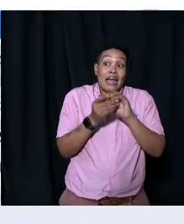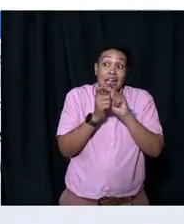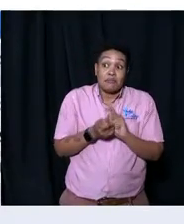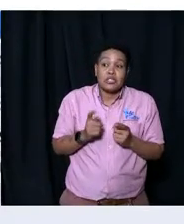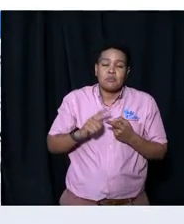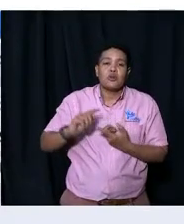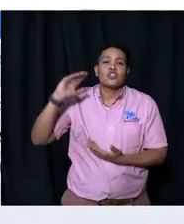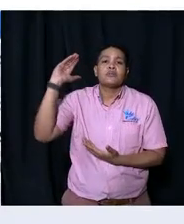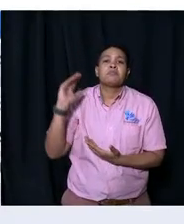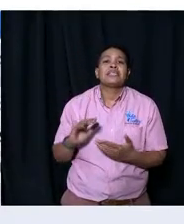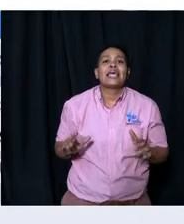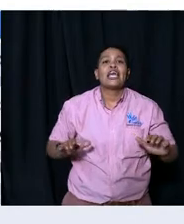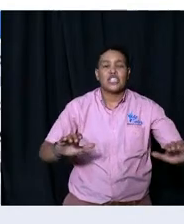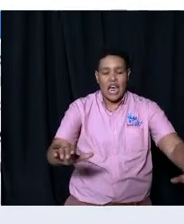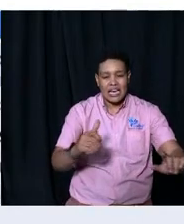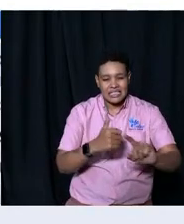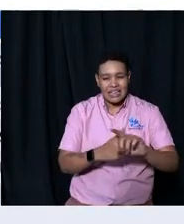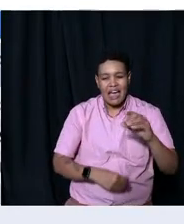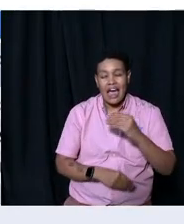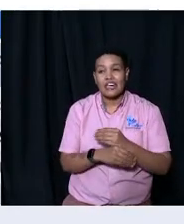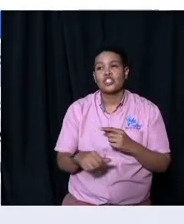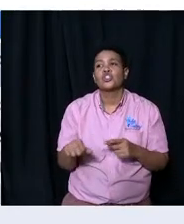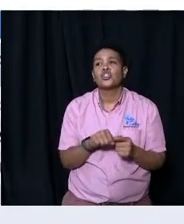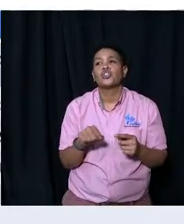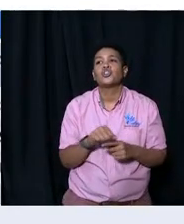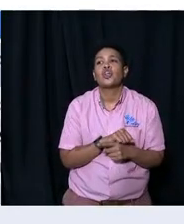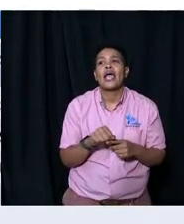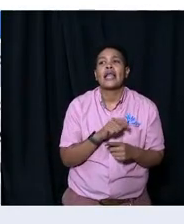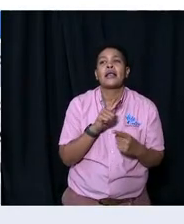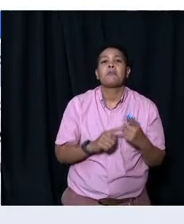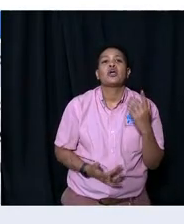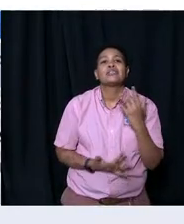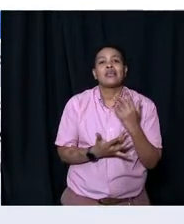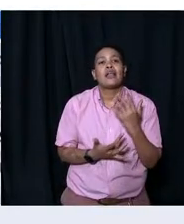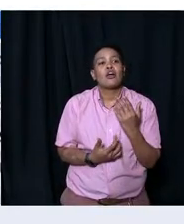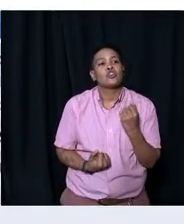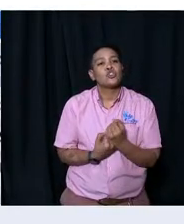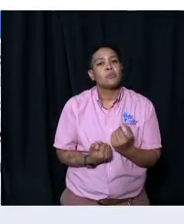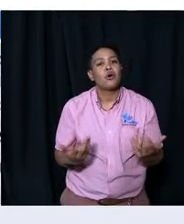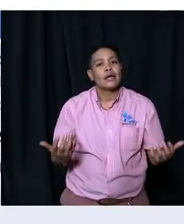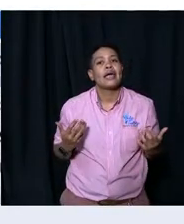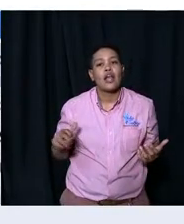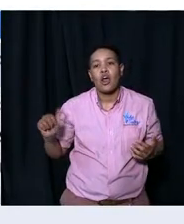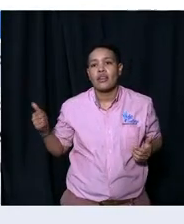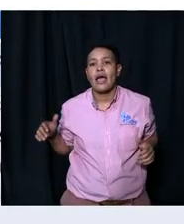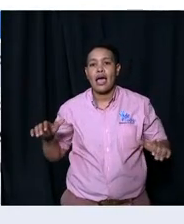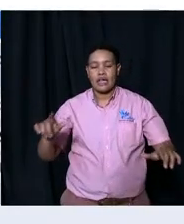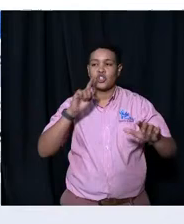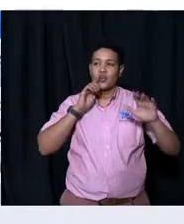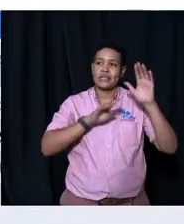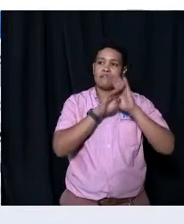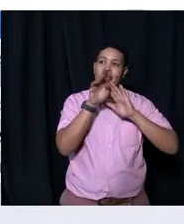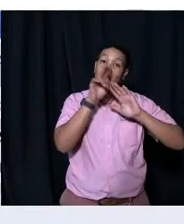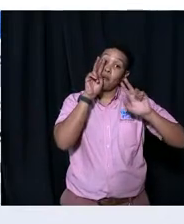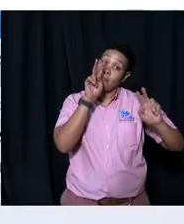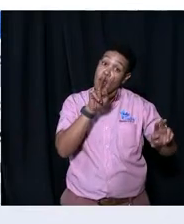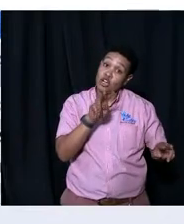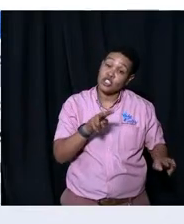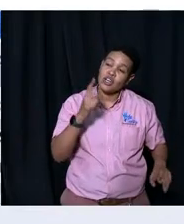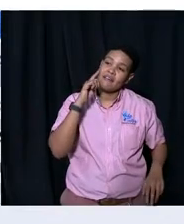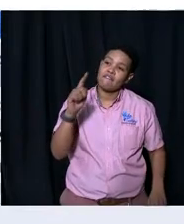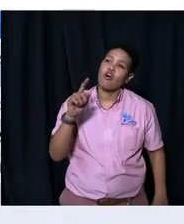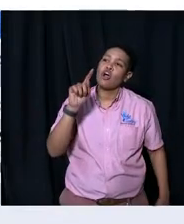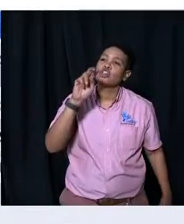and mitigation activities through training and technical support. Another action would be to develop monitoring tools for